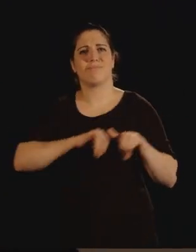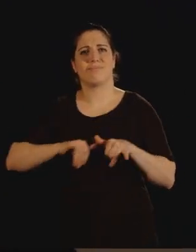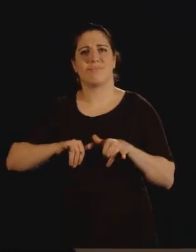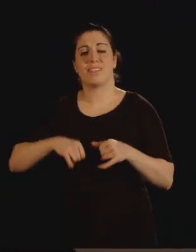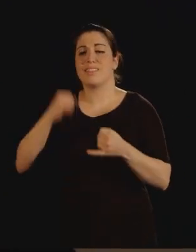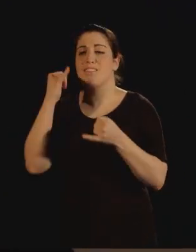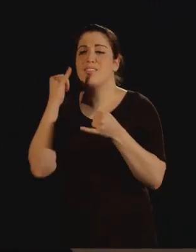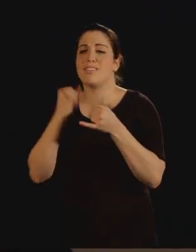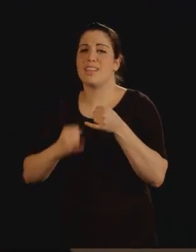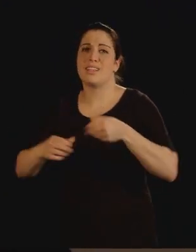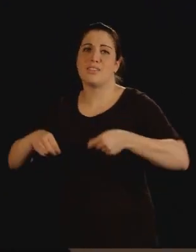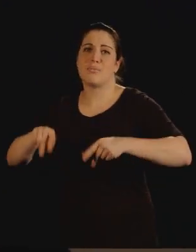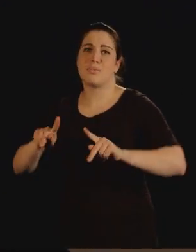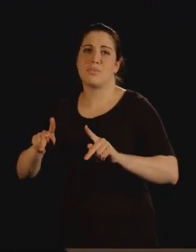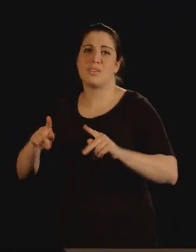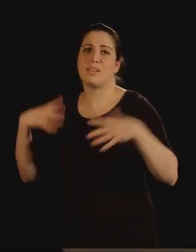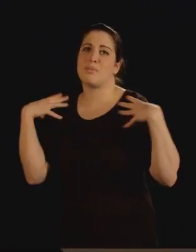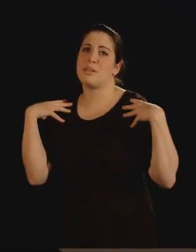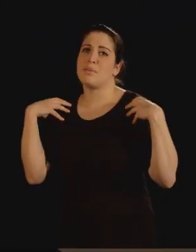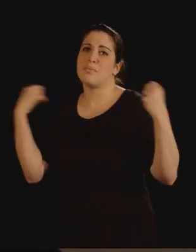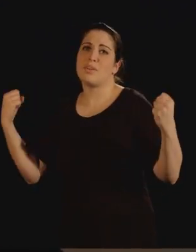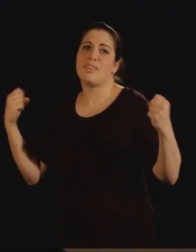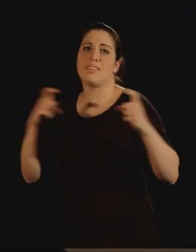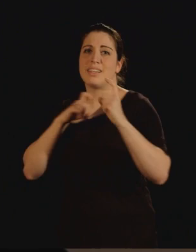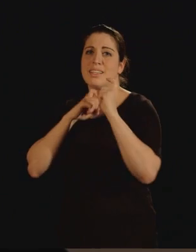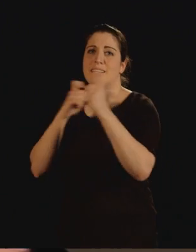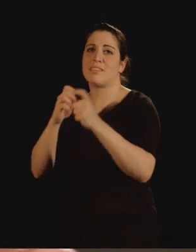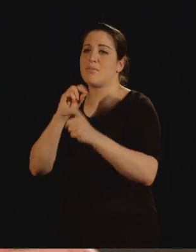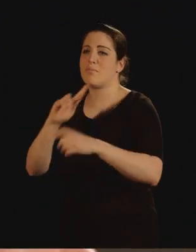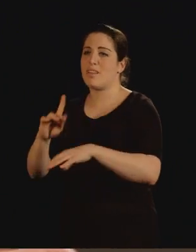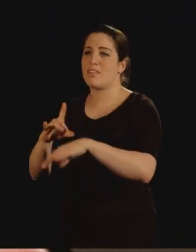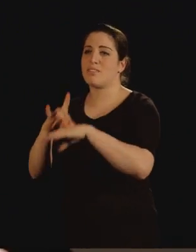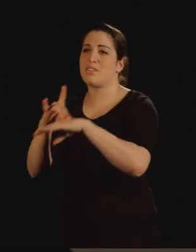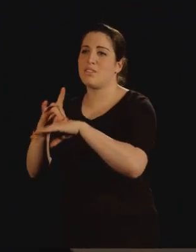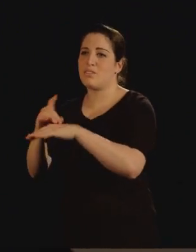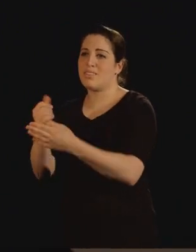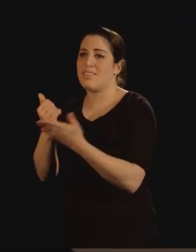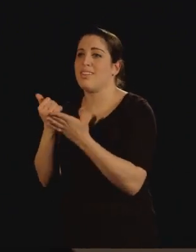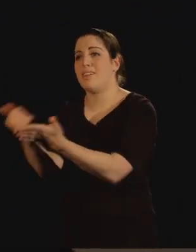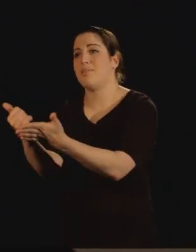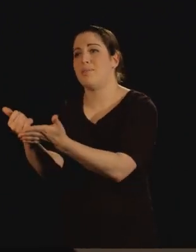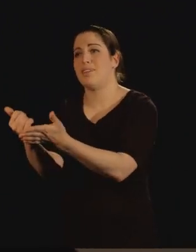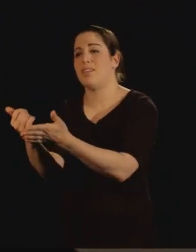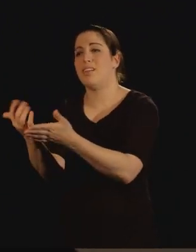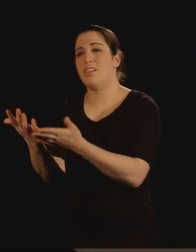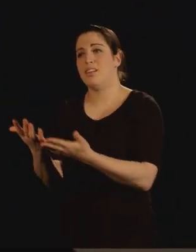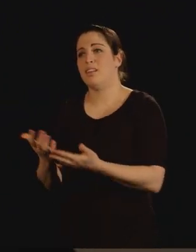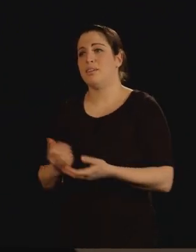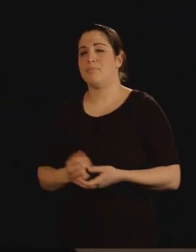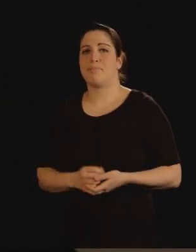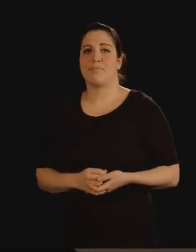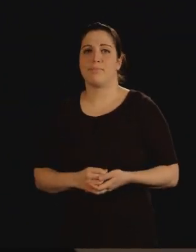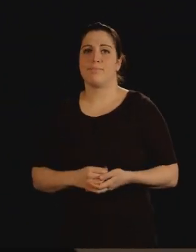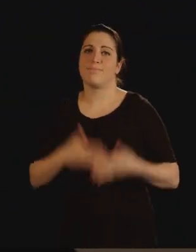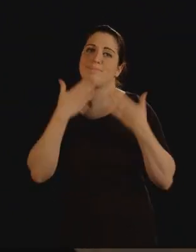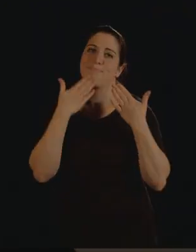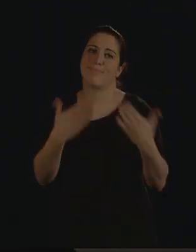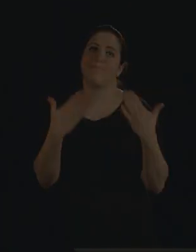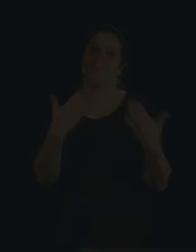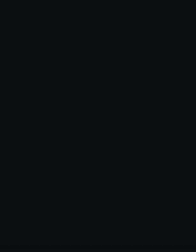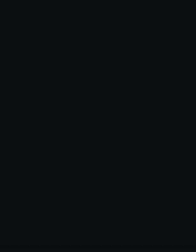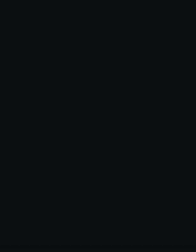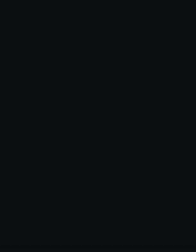last great heroic act of environmental volunteerism. Thank you.